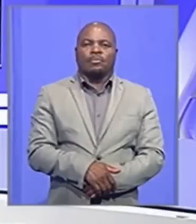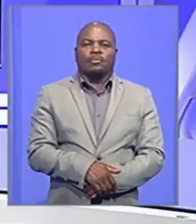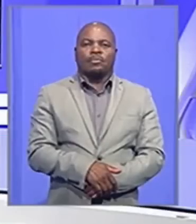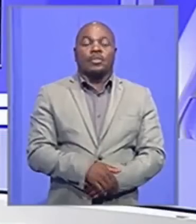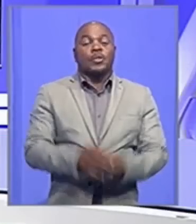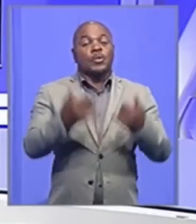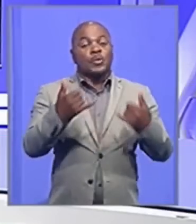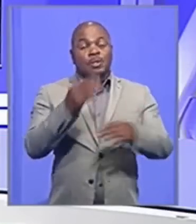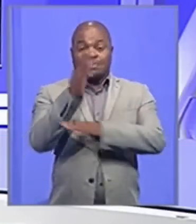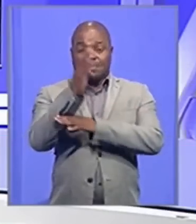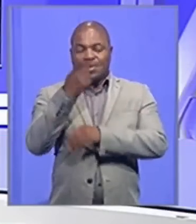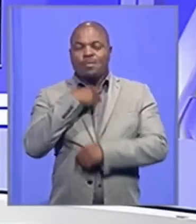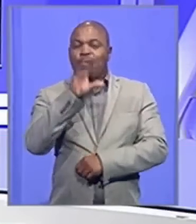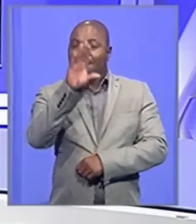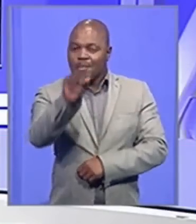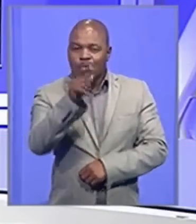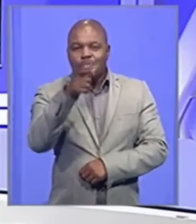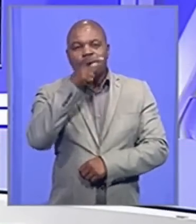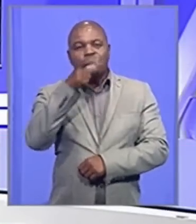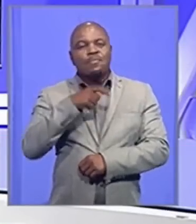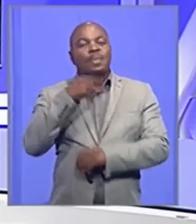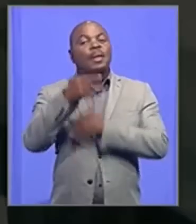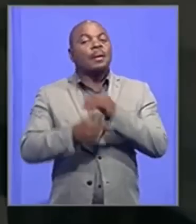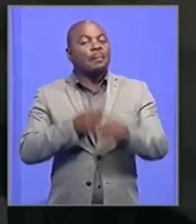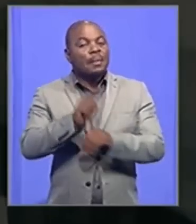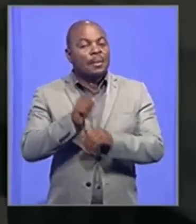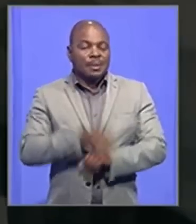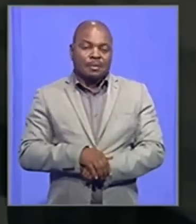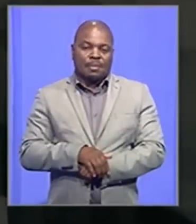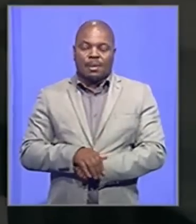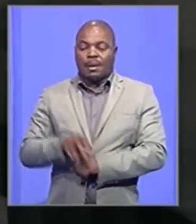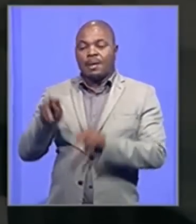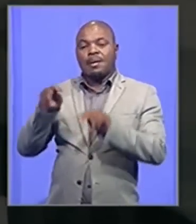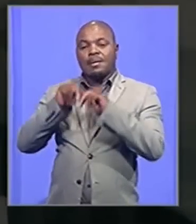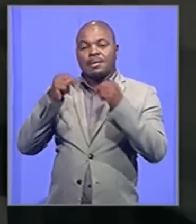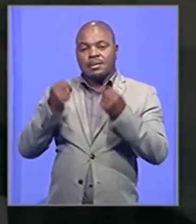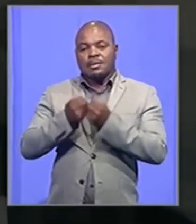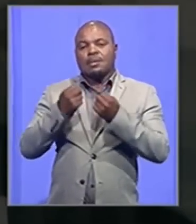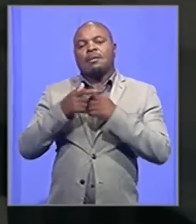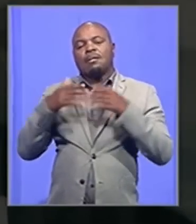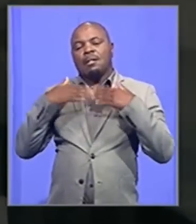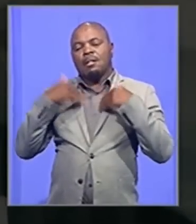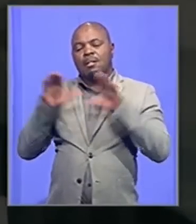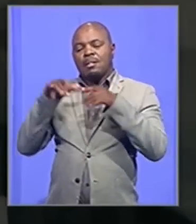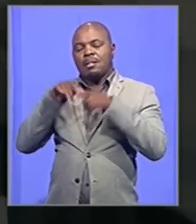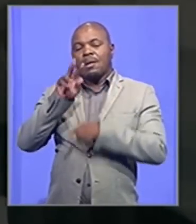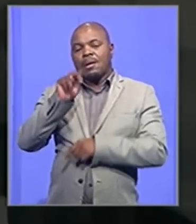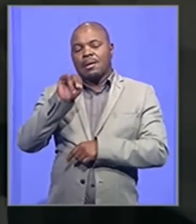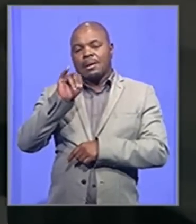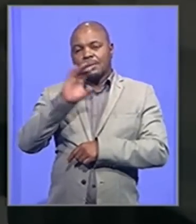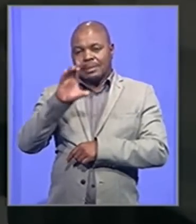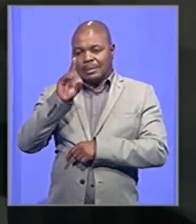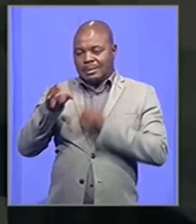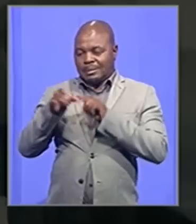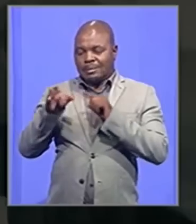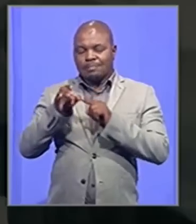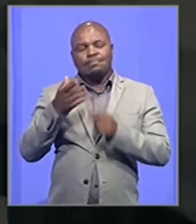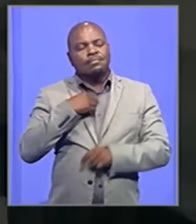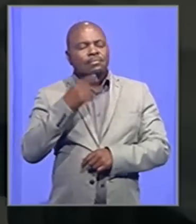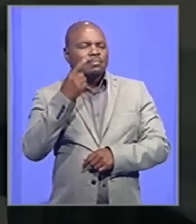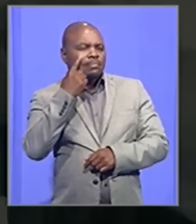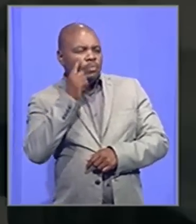Go sale gale re lopile tshwaelo ya gago mo ntlheng ya gore go ya ka setheo sa Bosetšhaba sa malwetse a tshelanang NICD dipalopalo